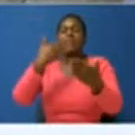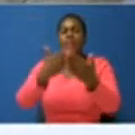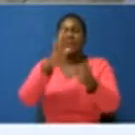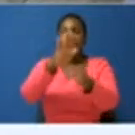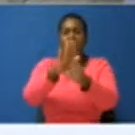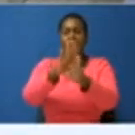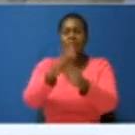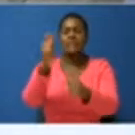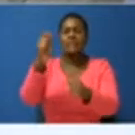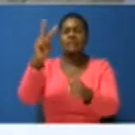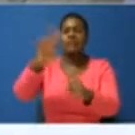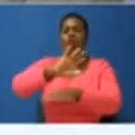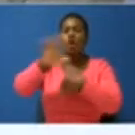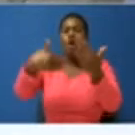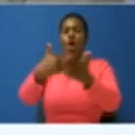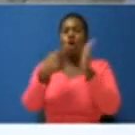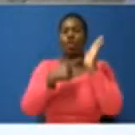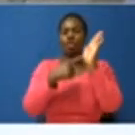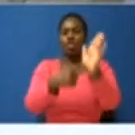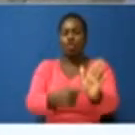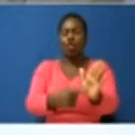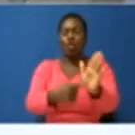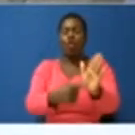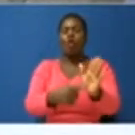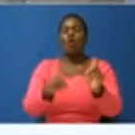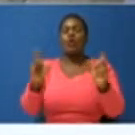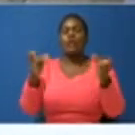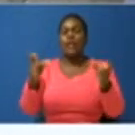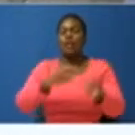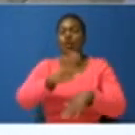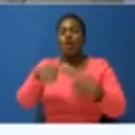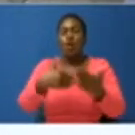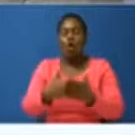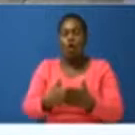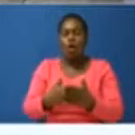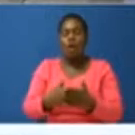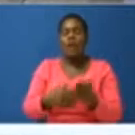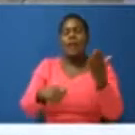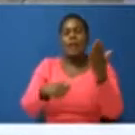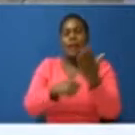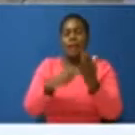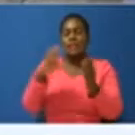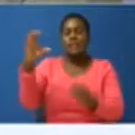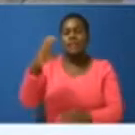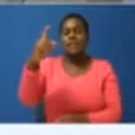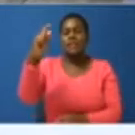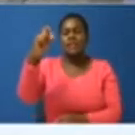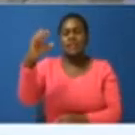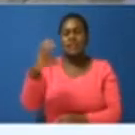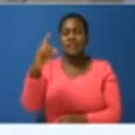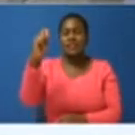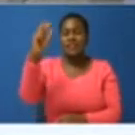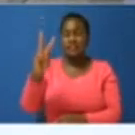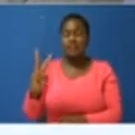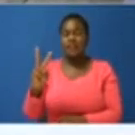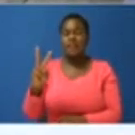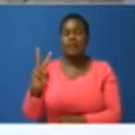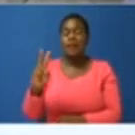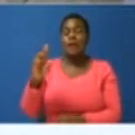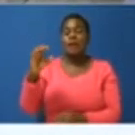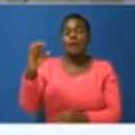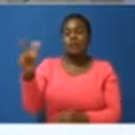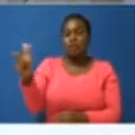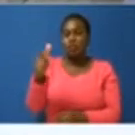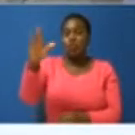live across all tv platforms and radio platforms as well uh my name is wahega mora from citizen tv at our studio b where my